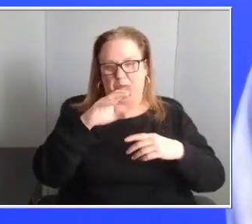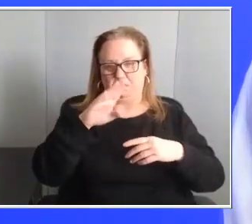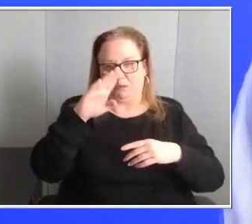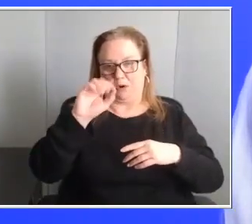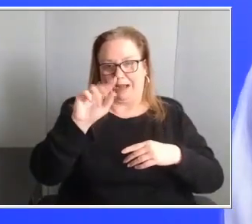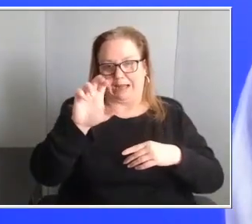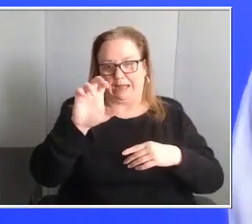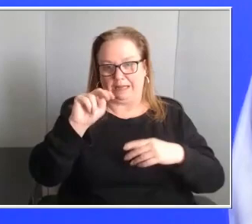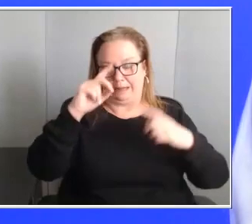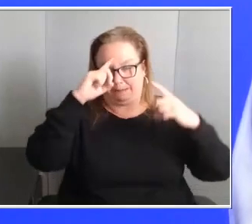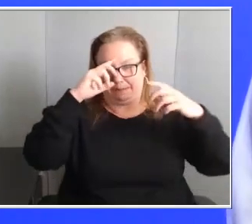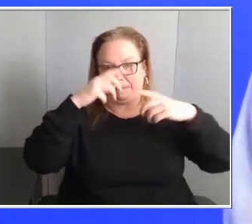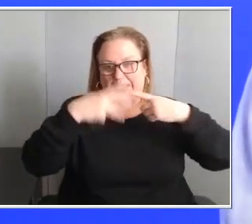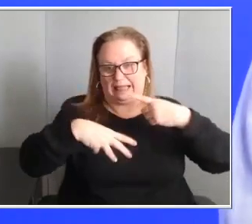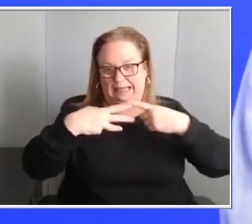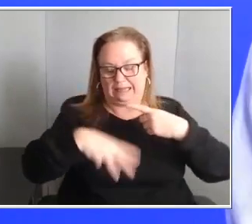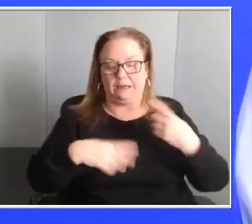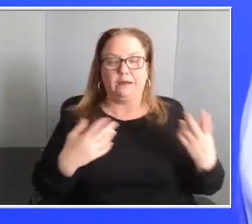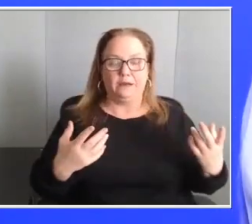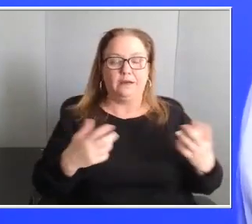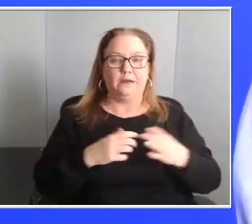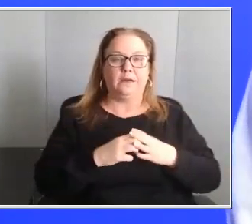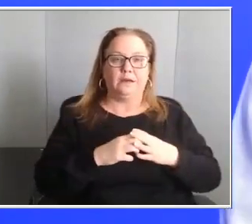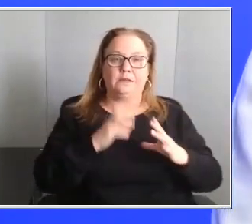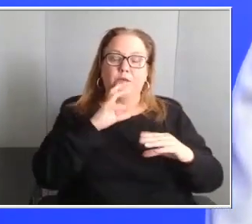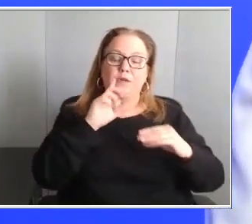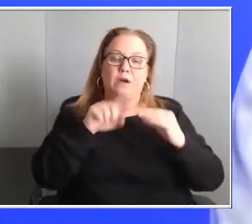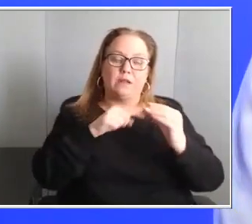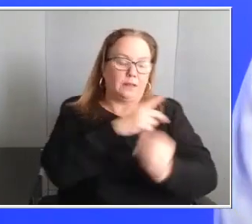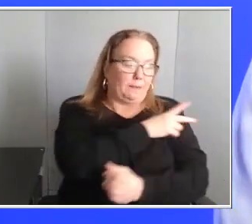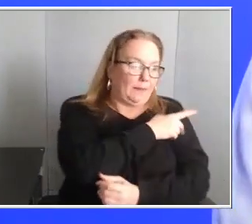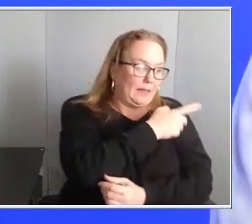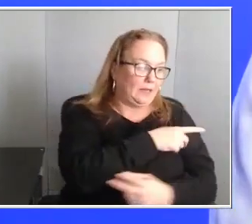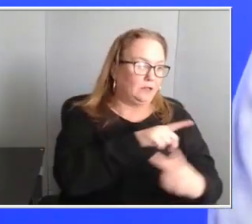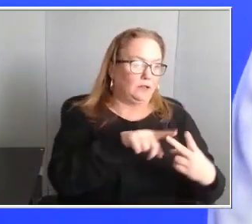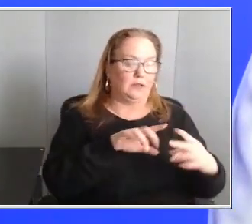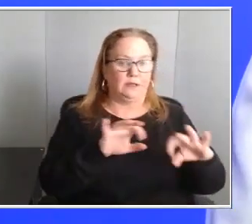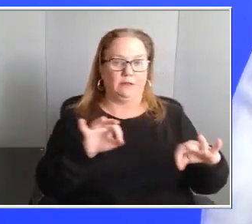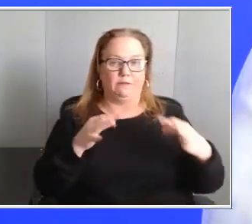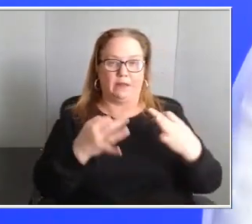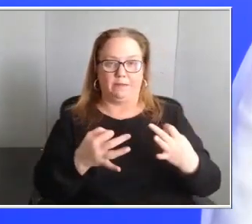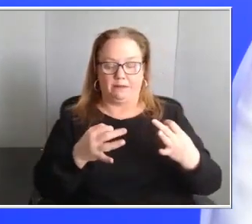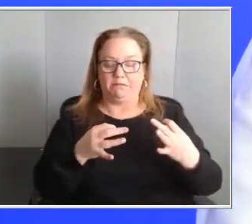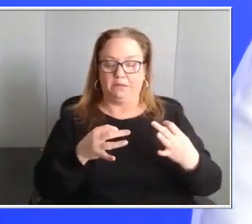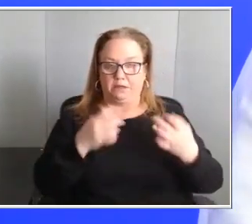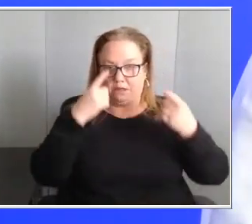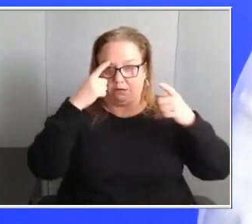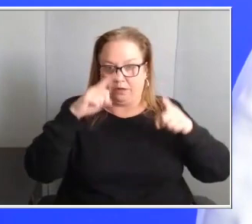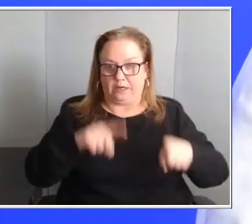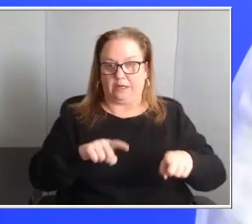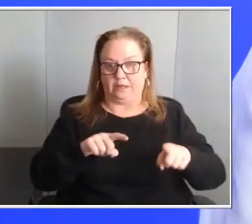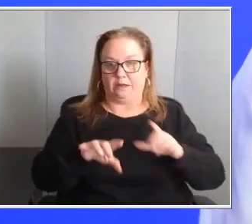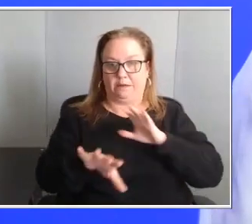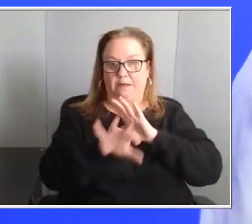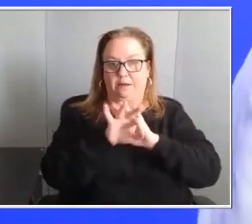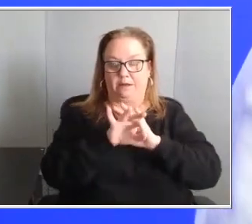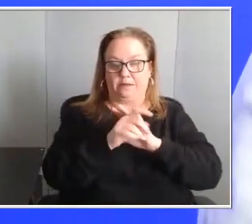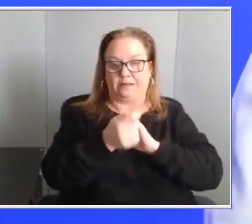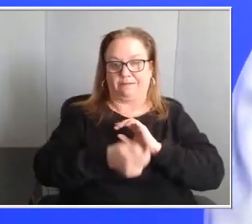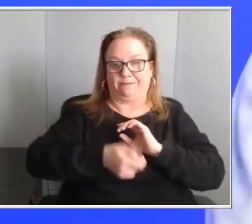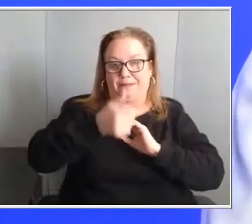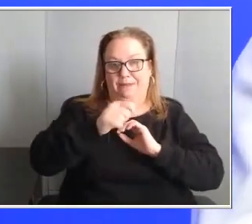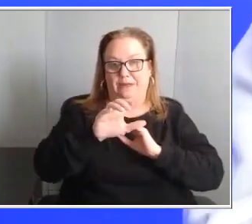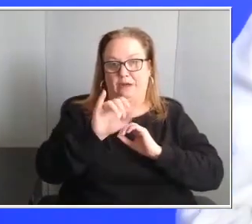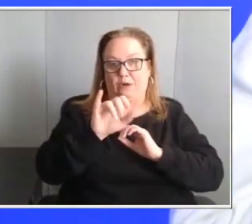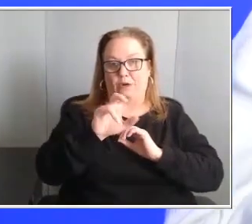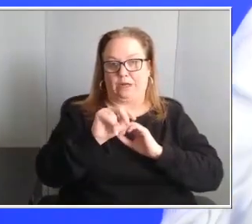patients came in, and we talked to either the patient or the family, achieved consent, and then they would get randomized, just like flipping a coin, and they'd either